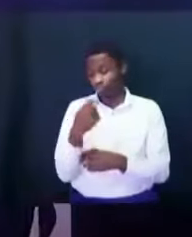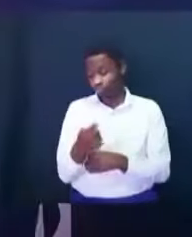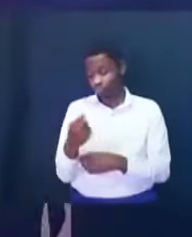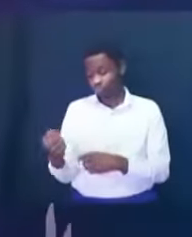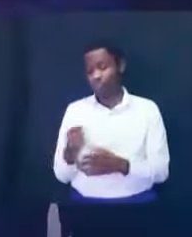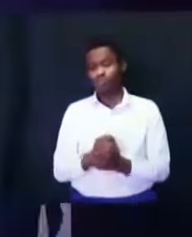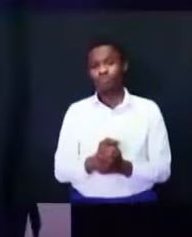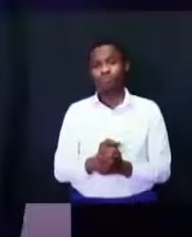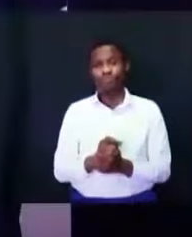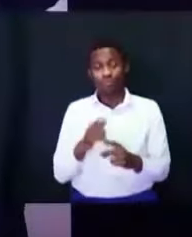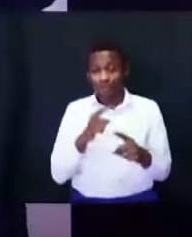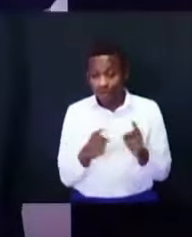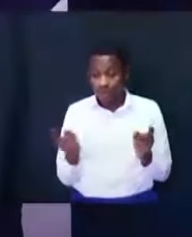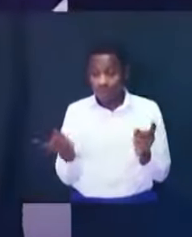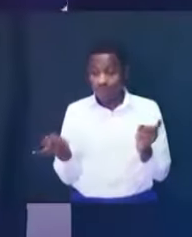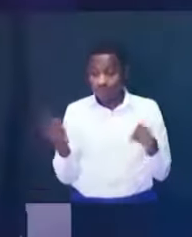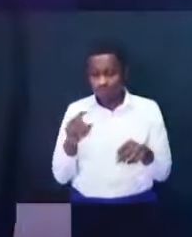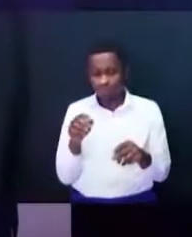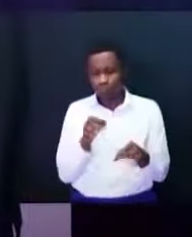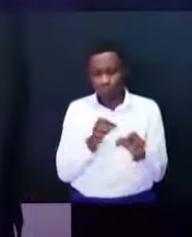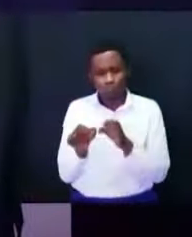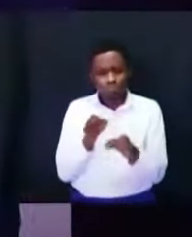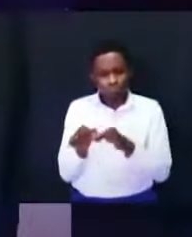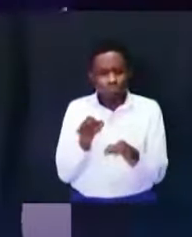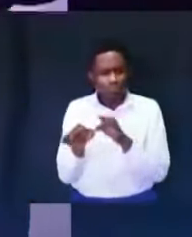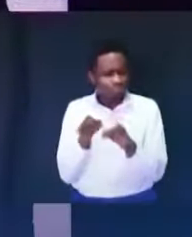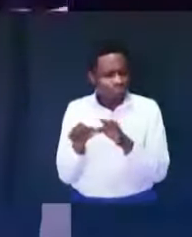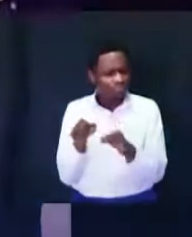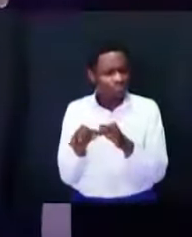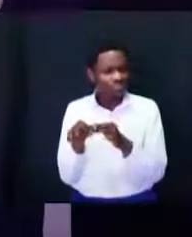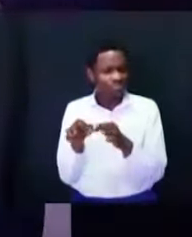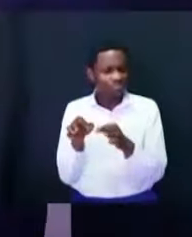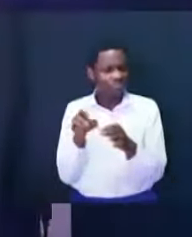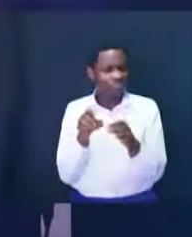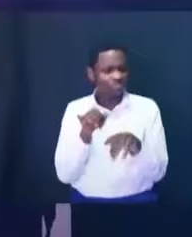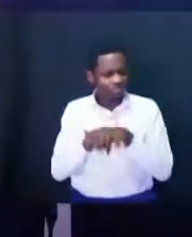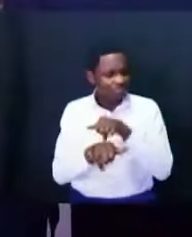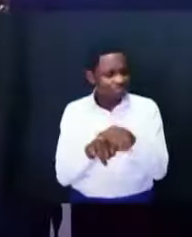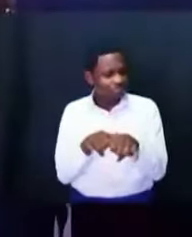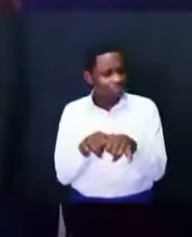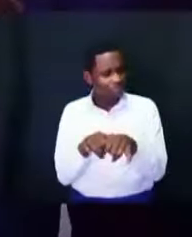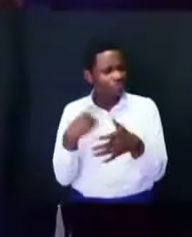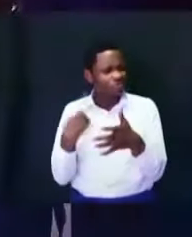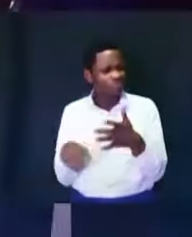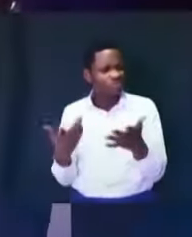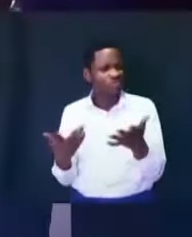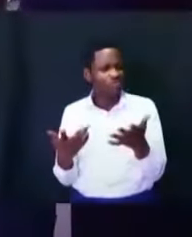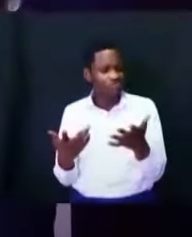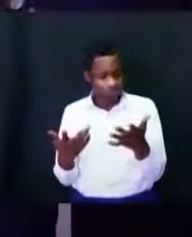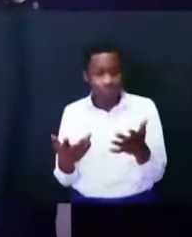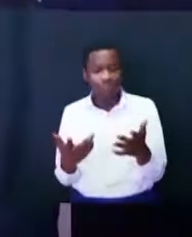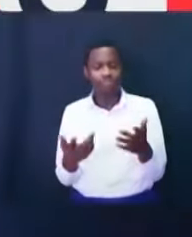but when we talk about deception what is it deception is a good combination of